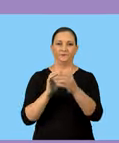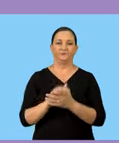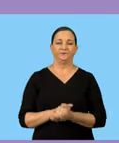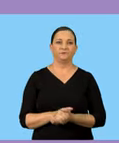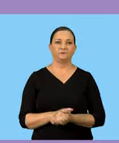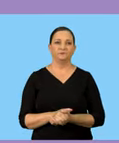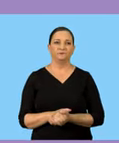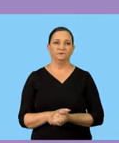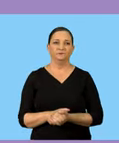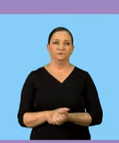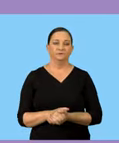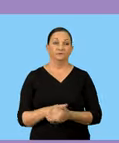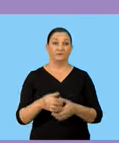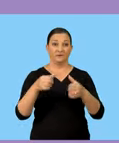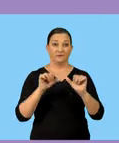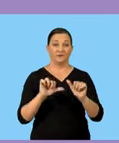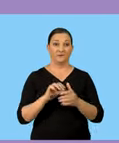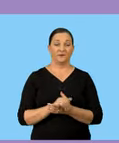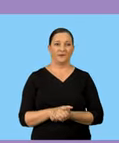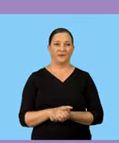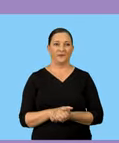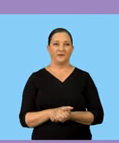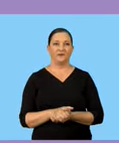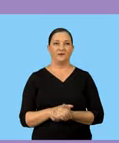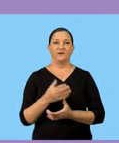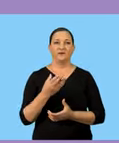remain 20q squared.